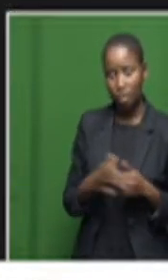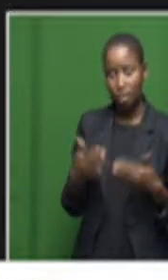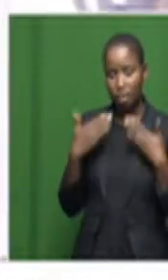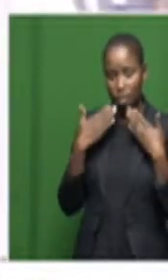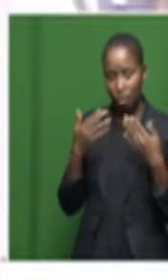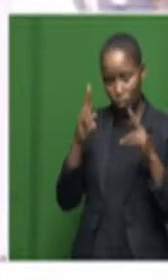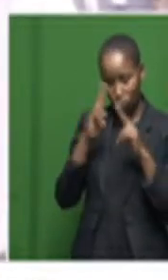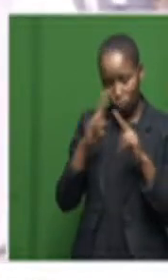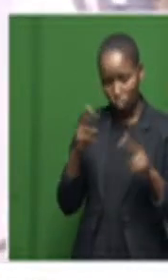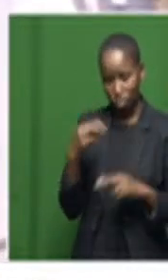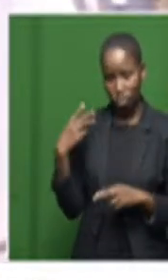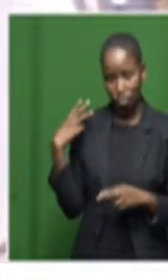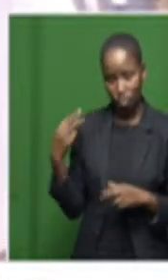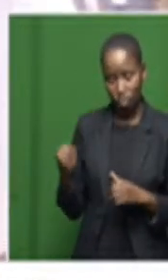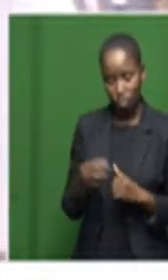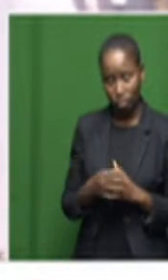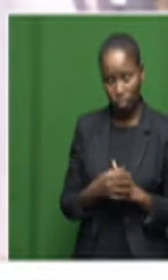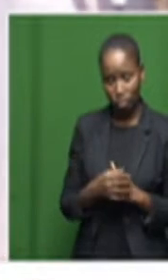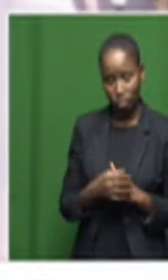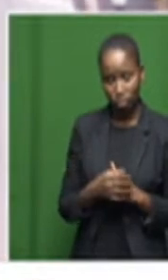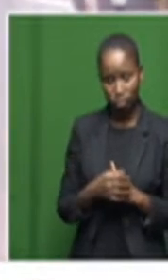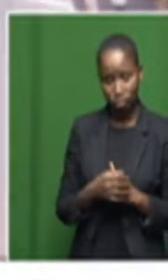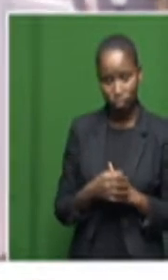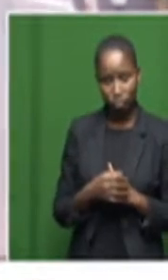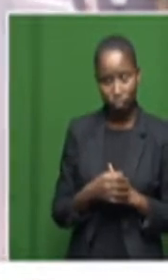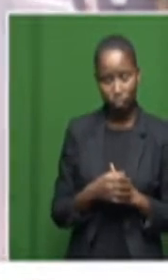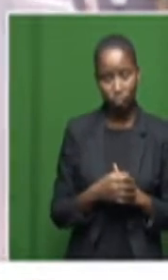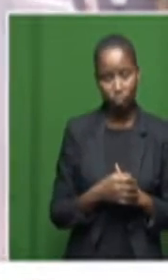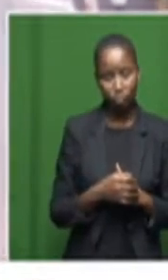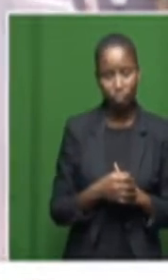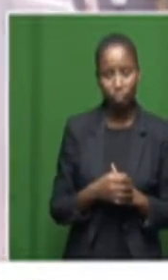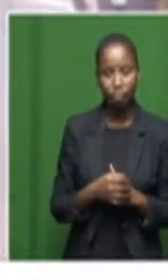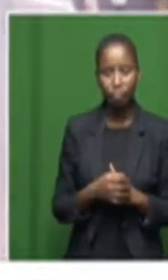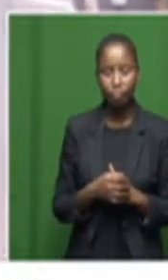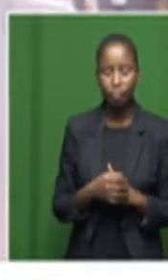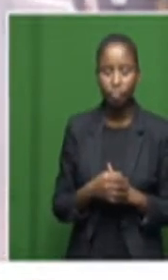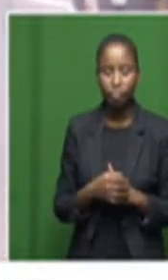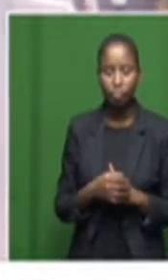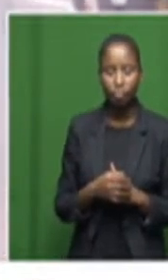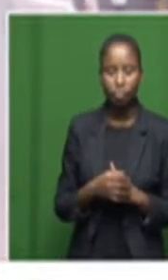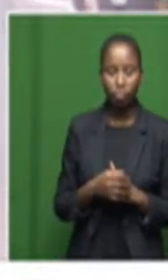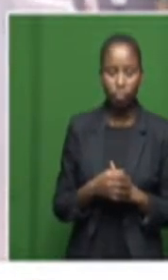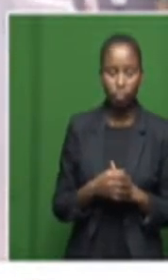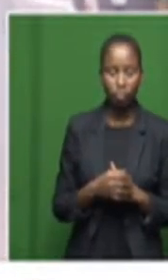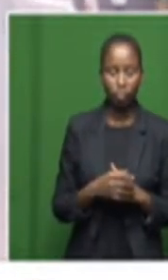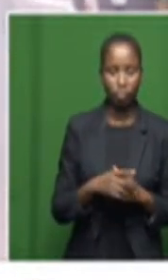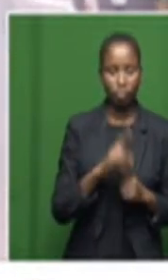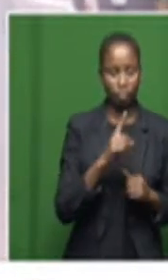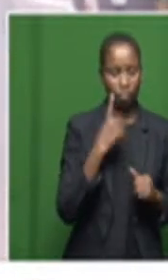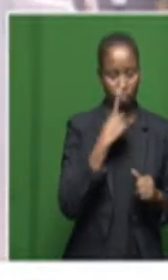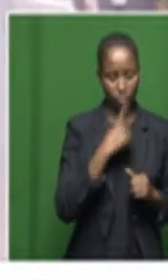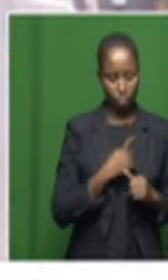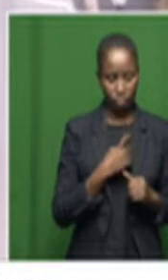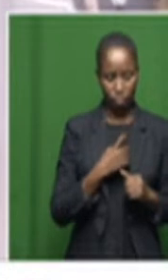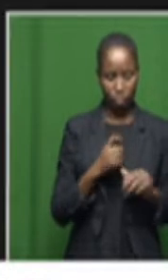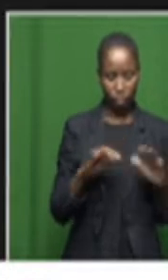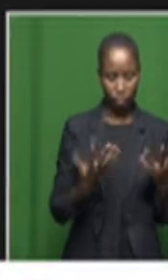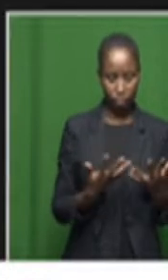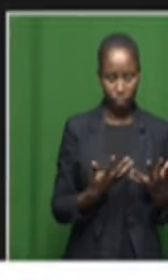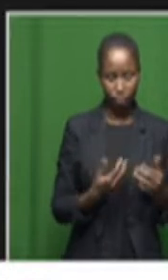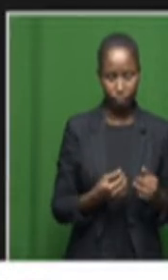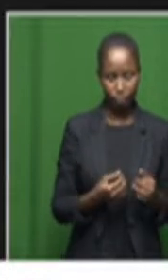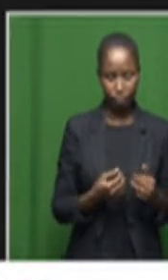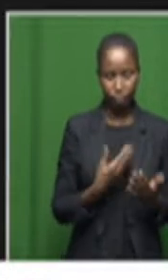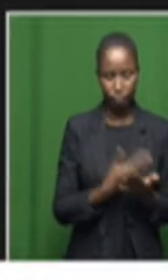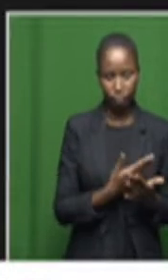Honorable Minister. In terms of the question in relation to how we can